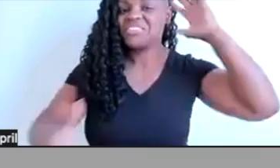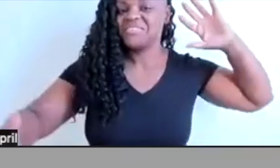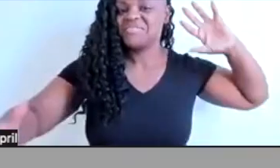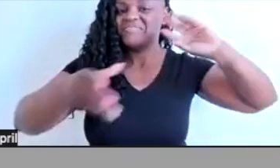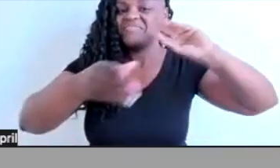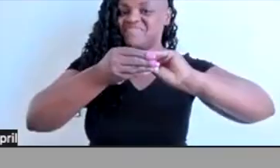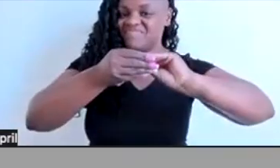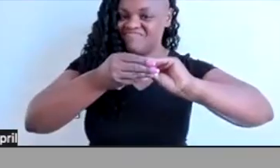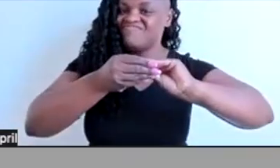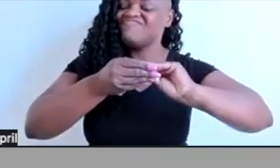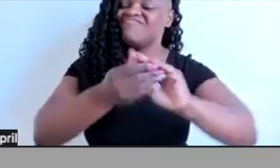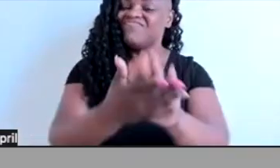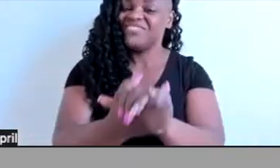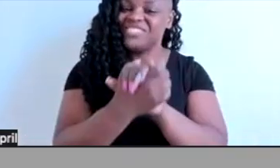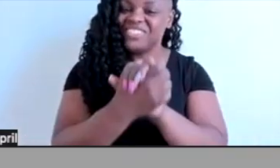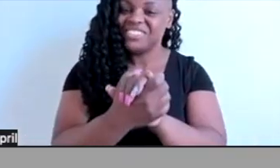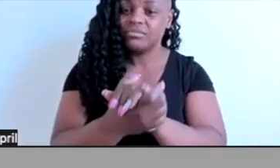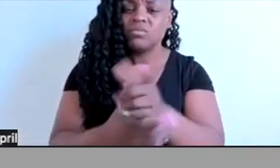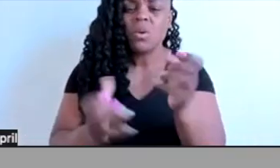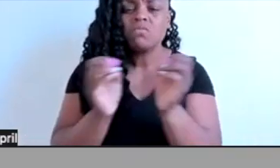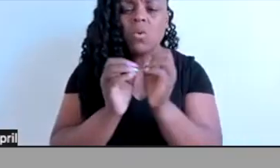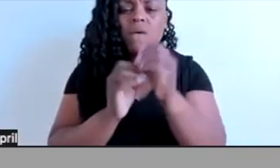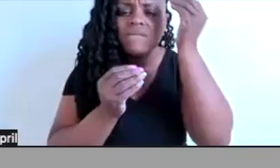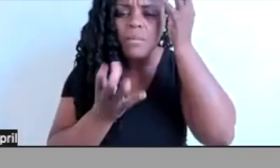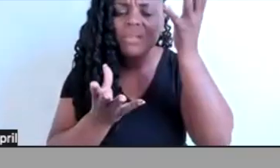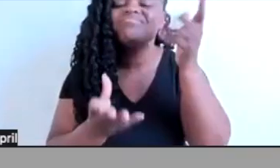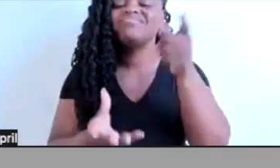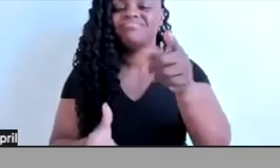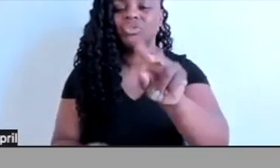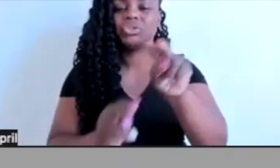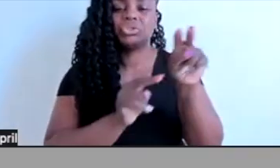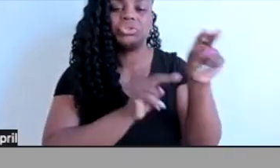safety or to watch this presentation again, go to